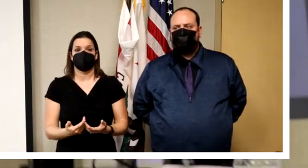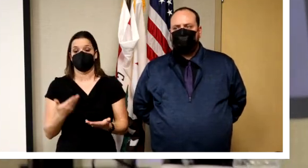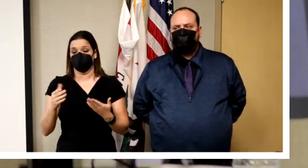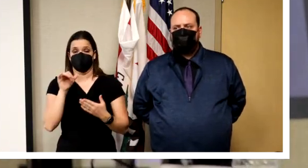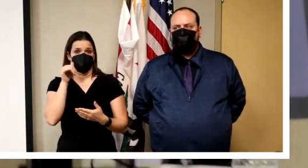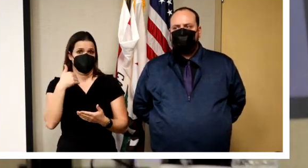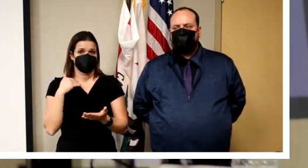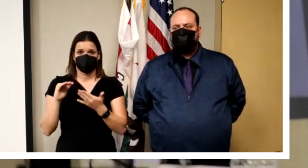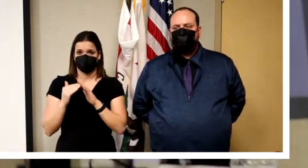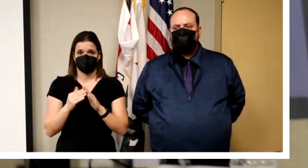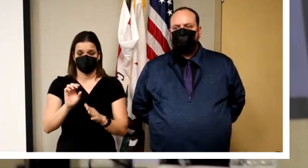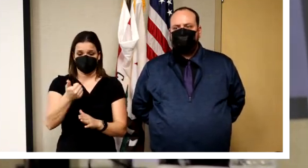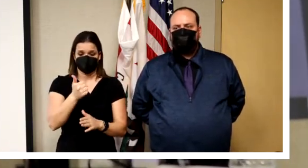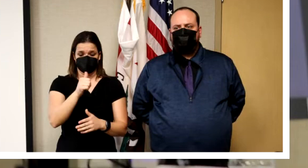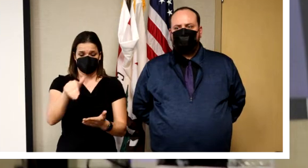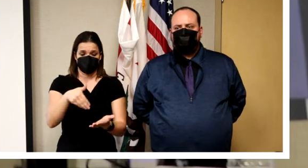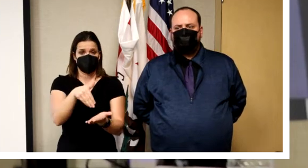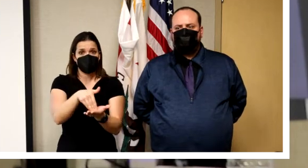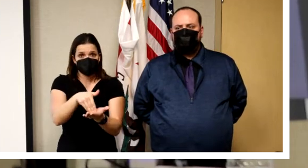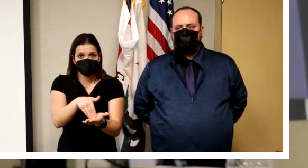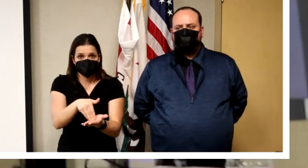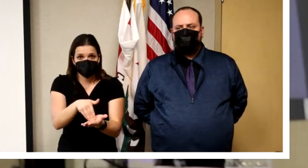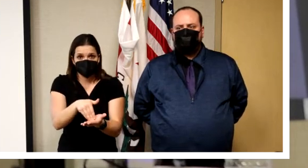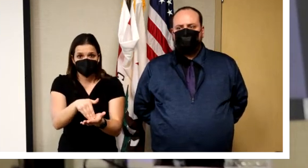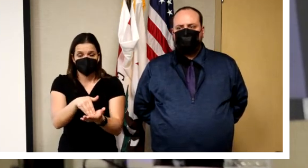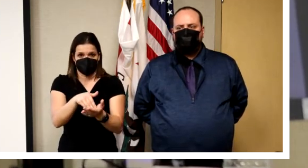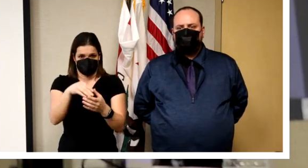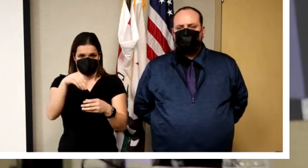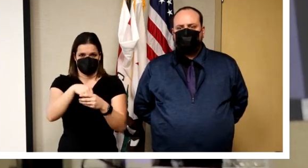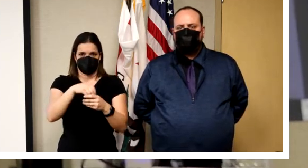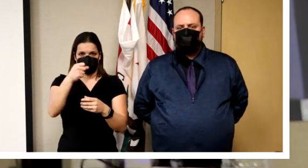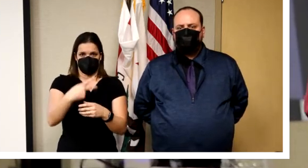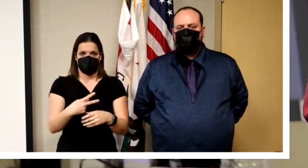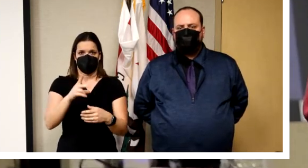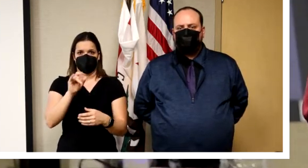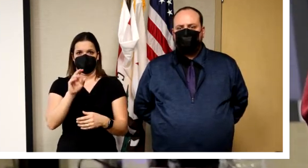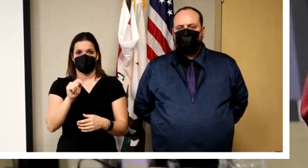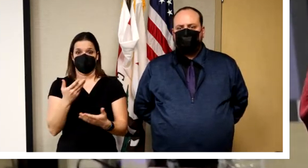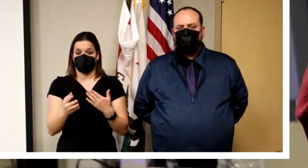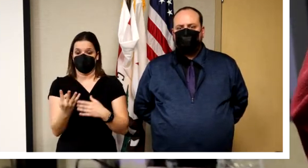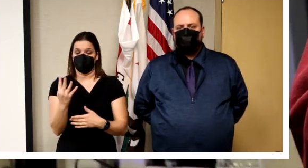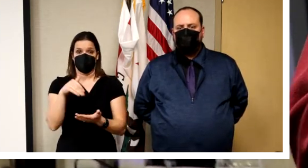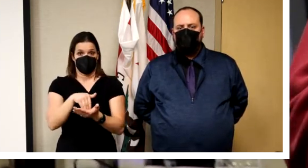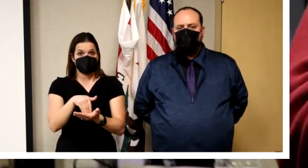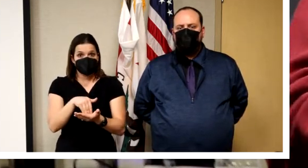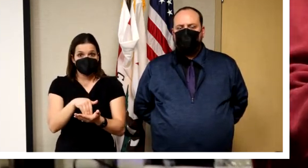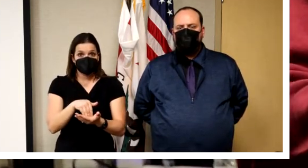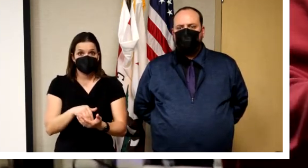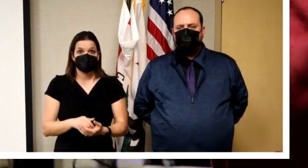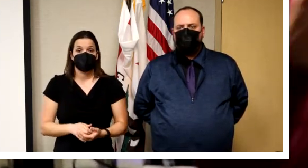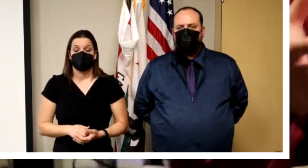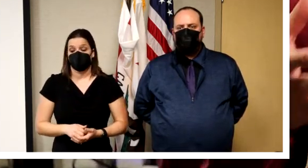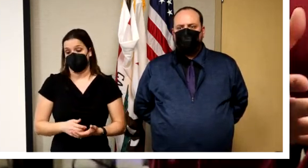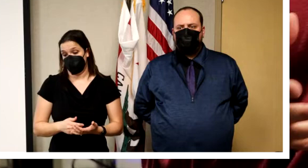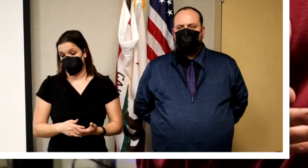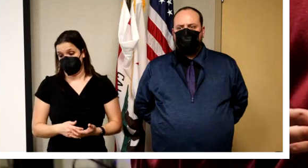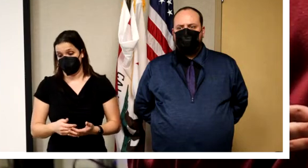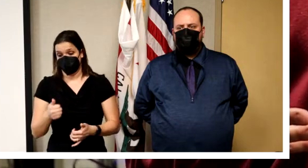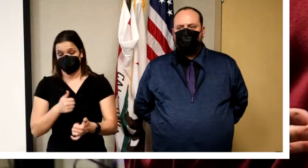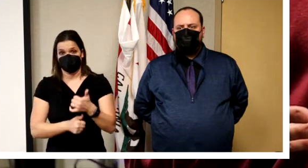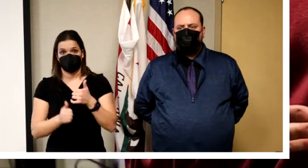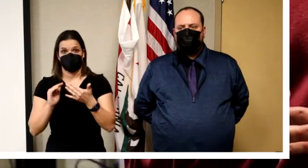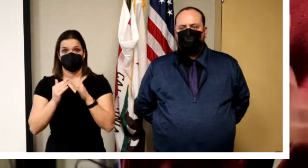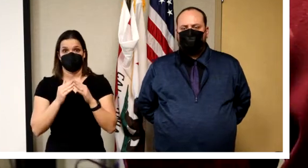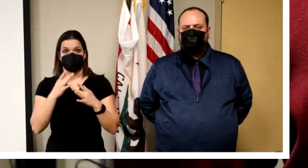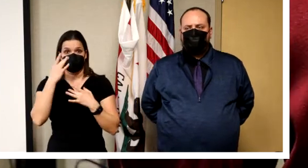you don't have a community that's 10,000 that can control a district that would be half a district, but maybe it's 4,000. But then it falls under the community